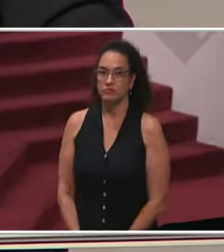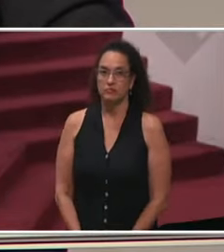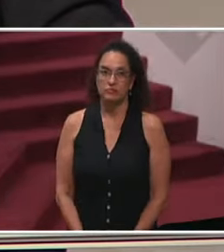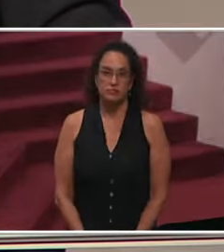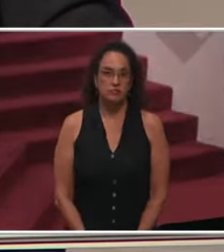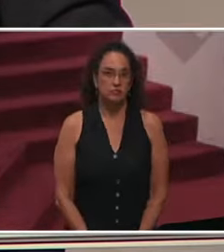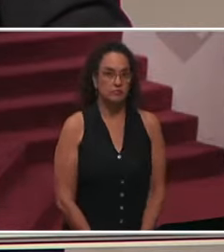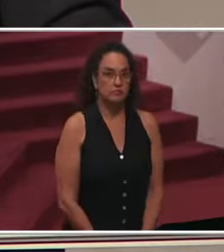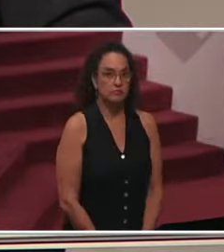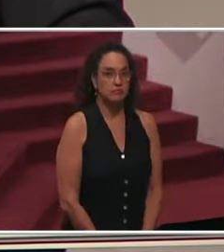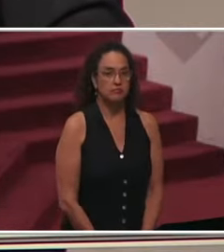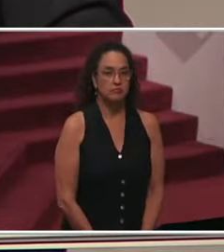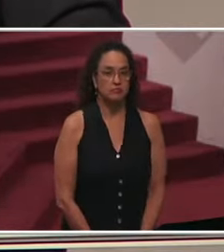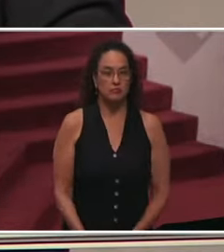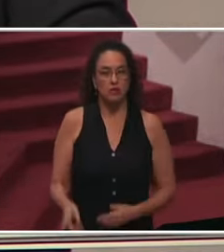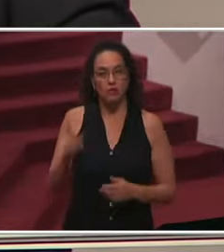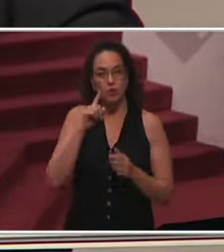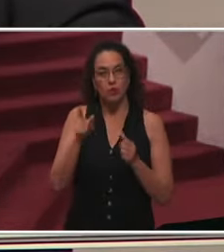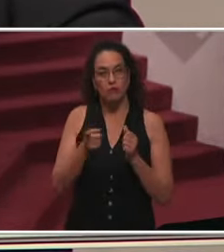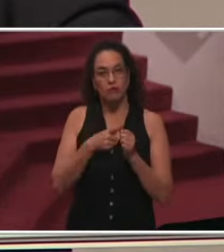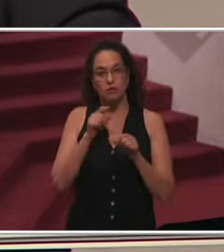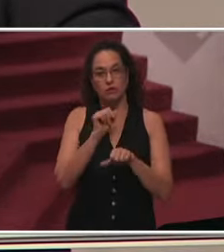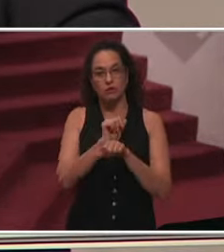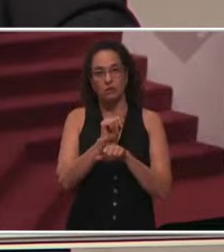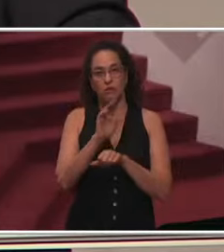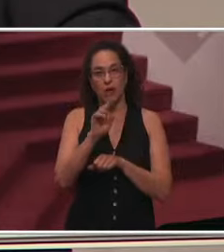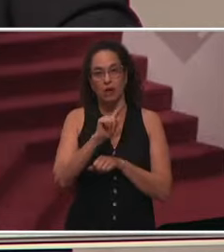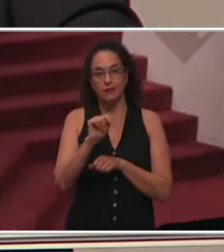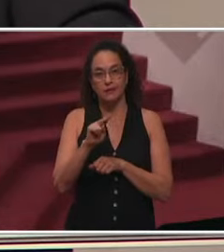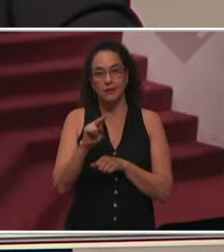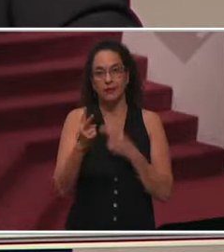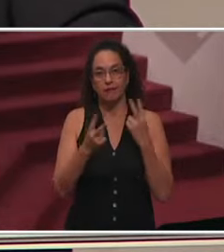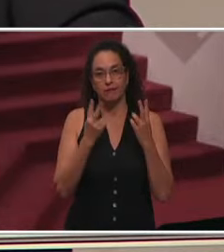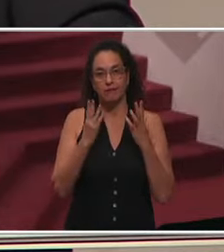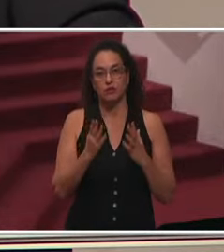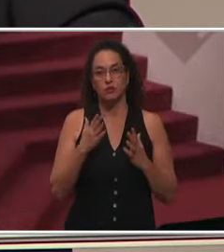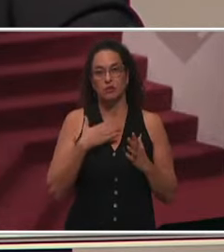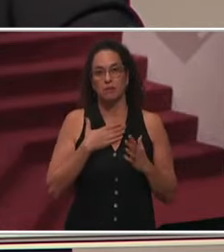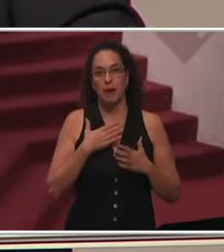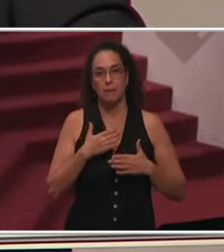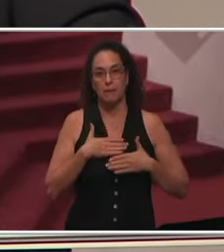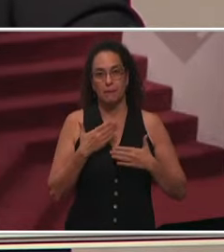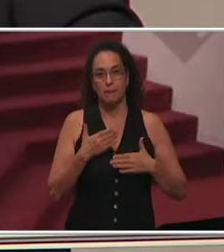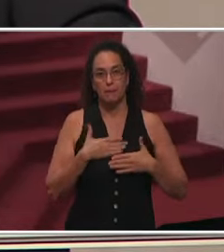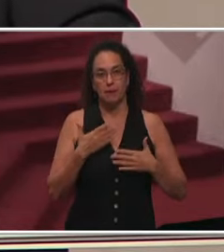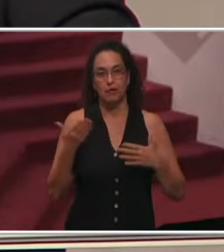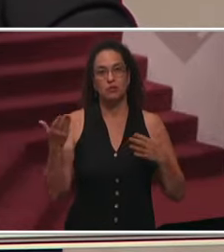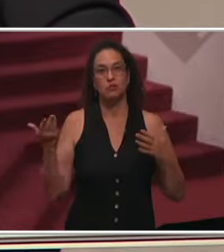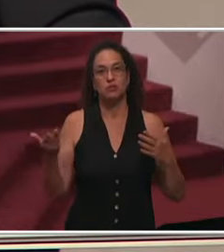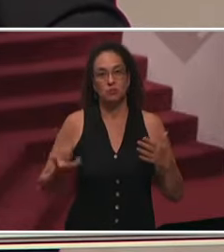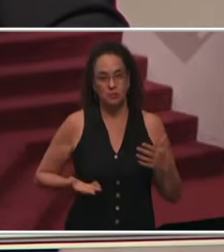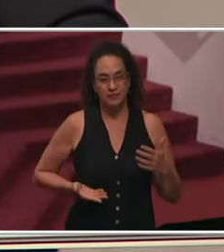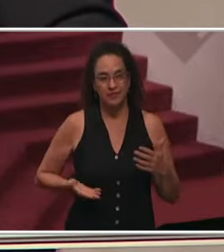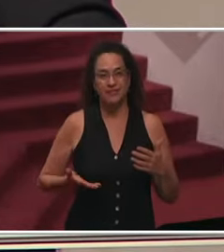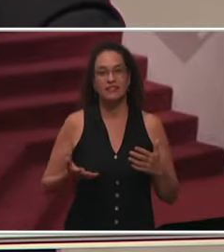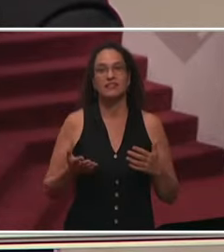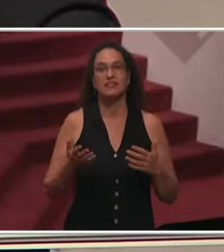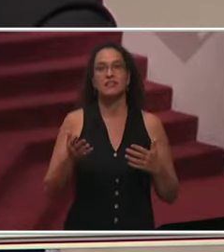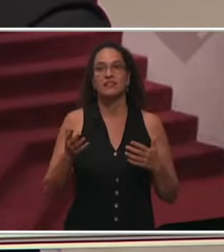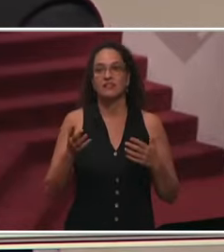To First Mount Zion and guests, it's my great pleasure to present to you the First Mount Zion Baptist Church